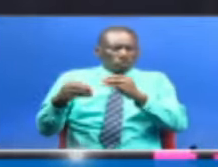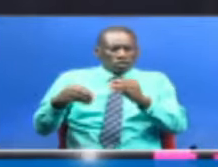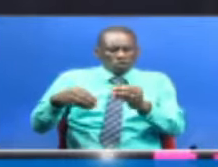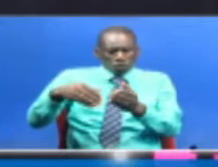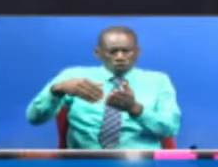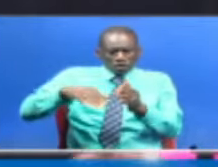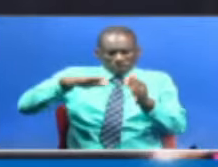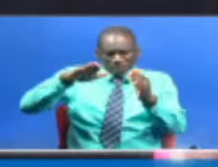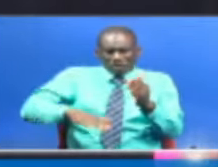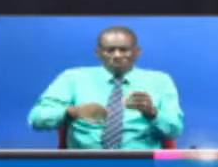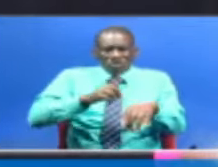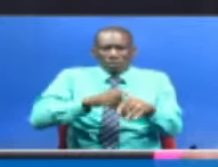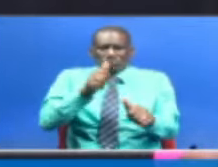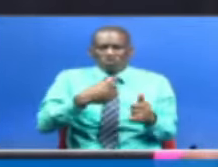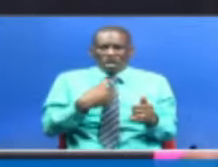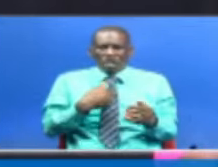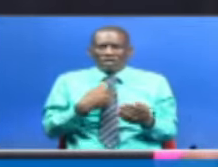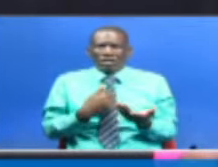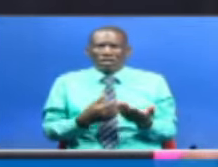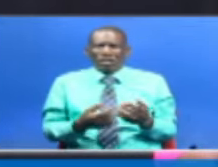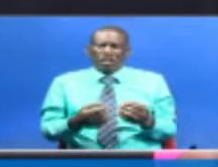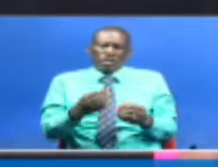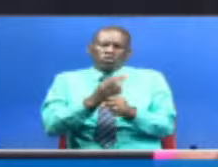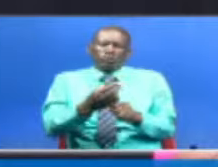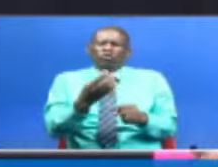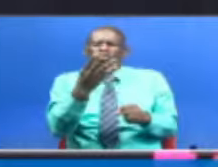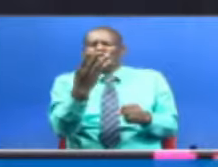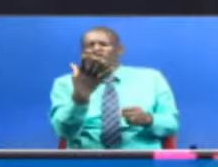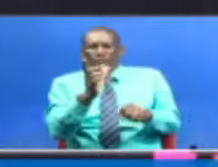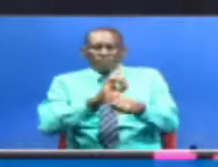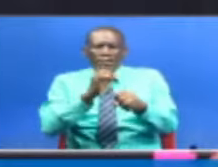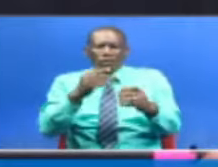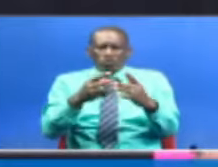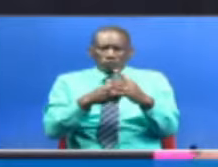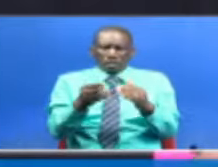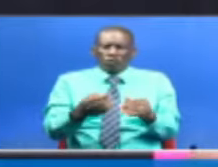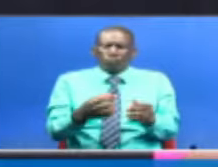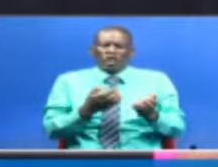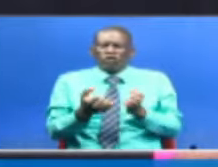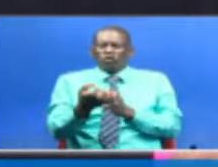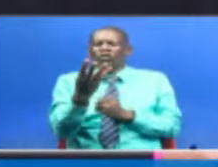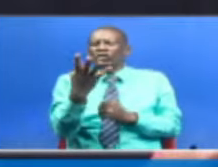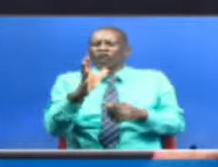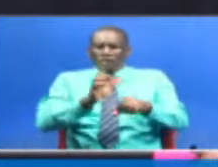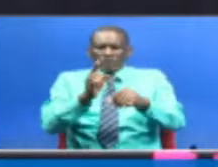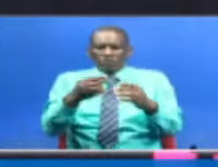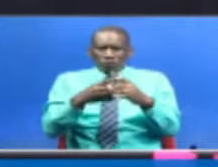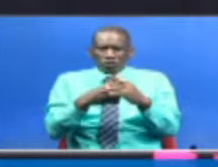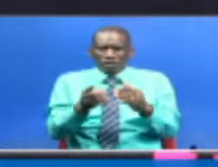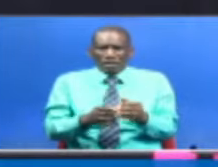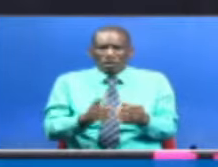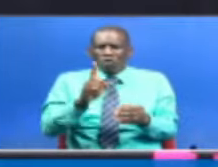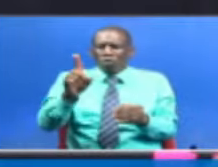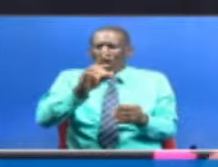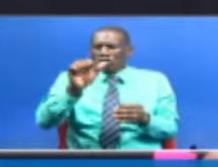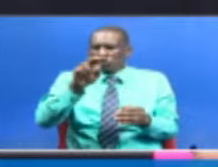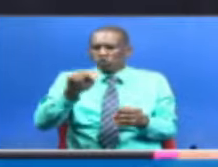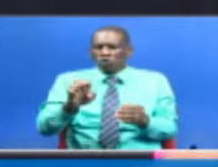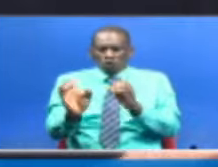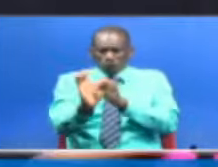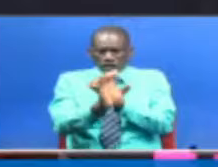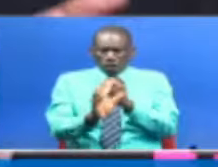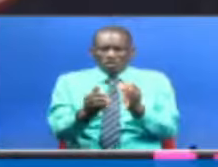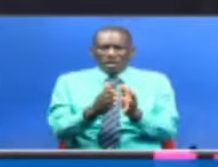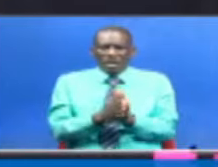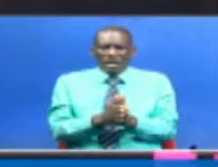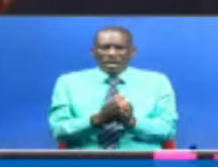taken between 45 minutes to start the one zone of the country and